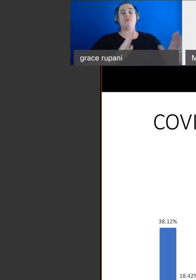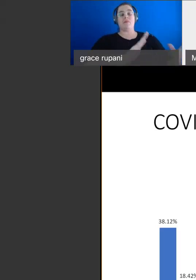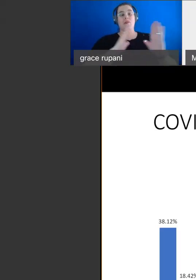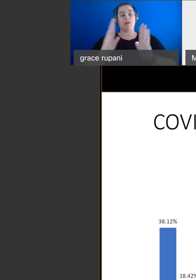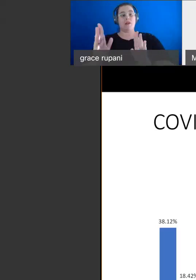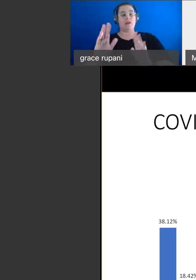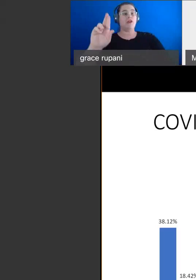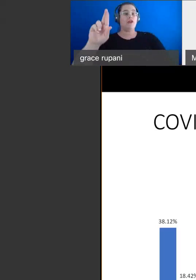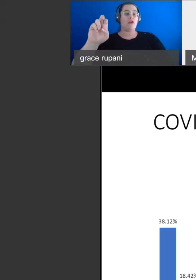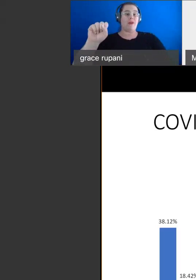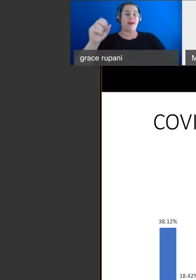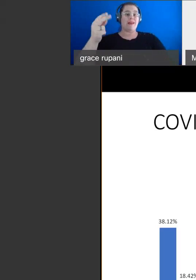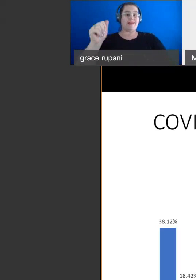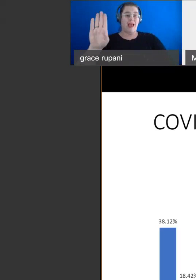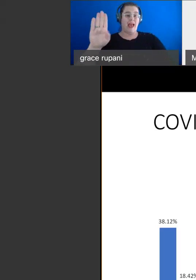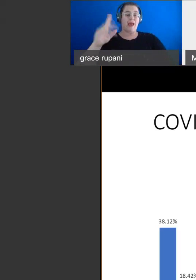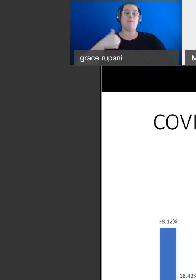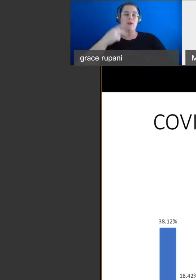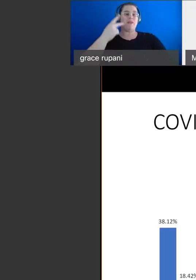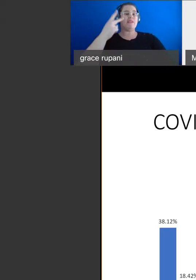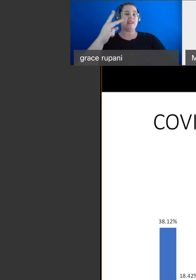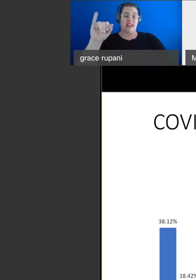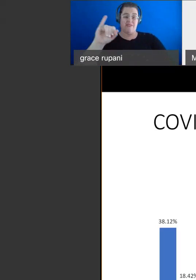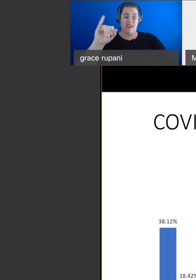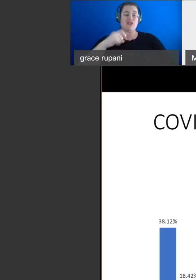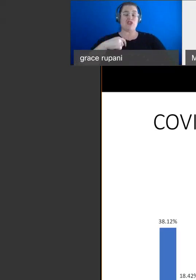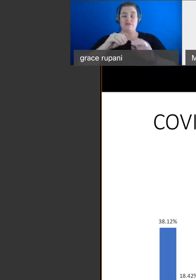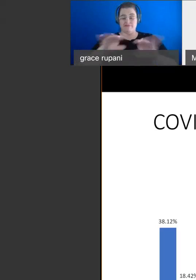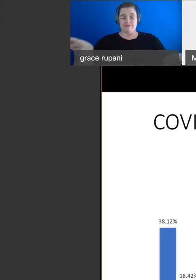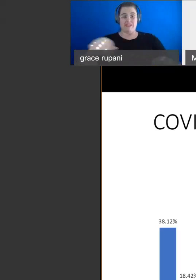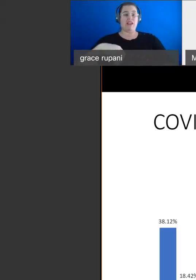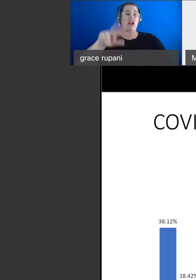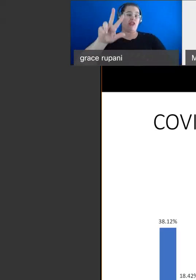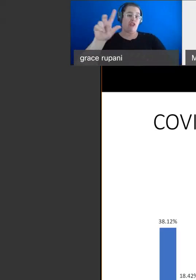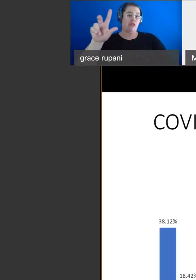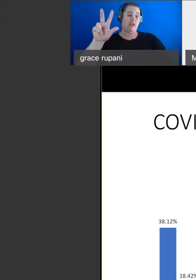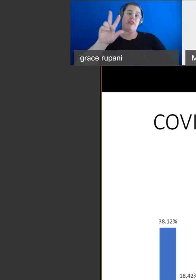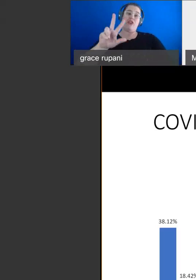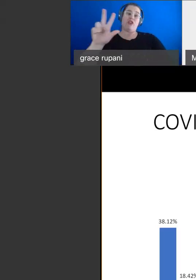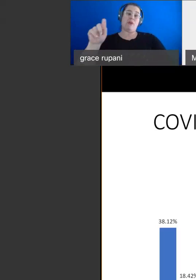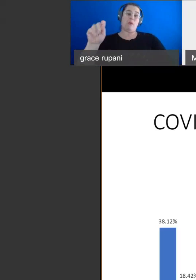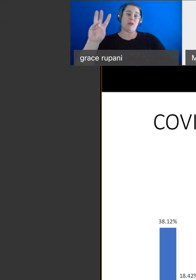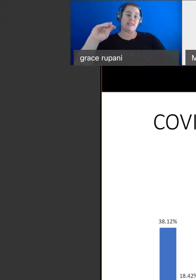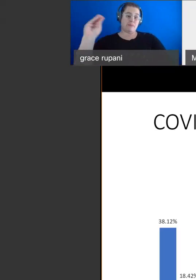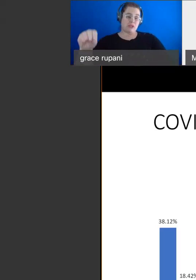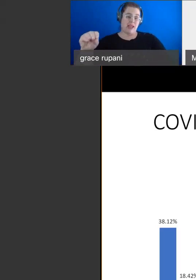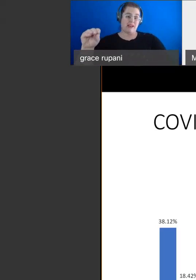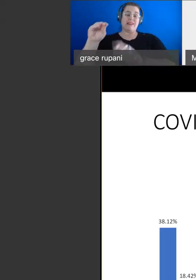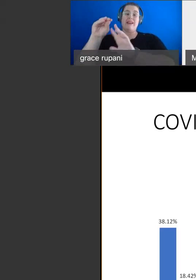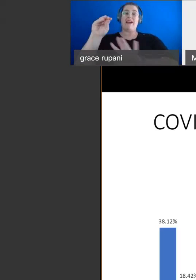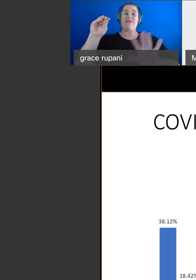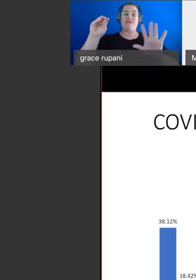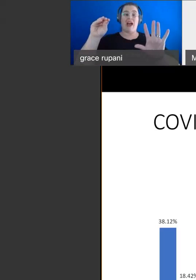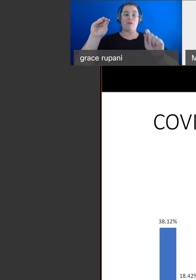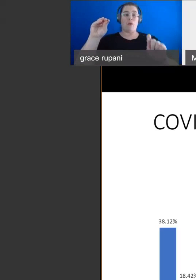of 33.6%. And of those, 5.4% have died from